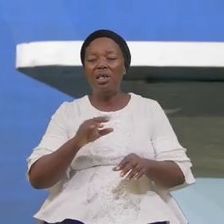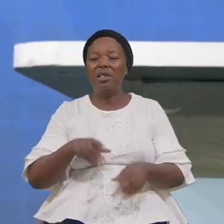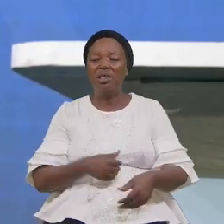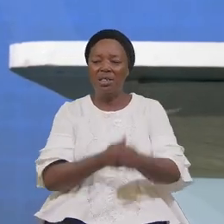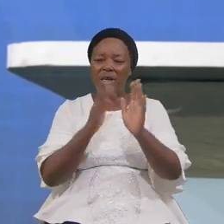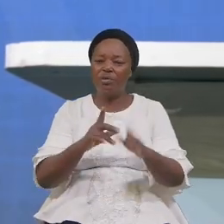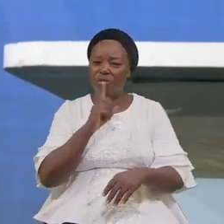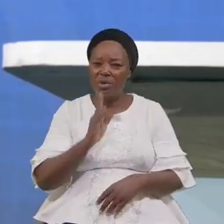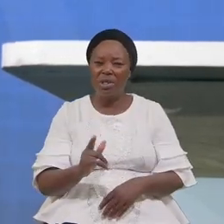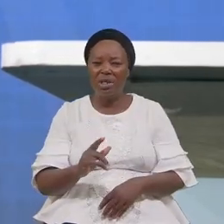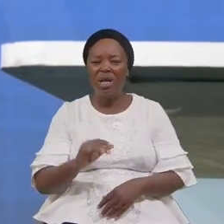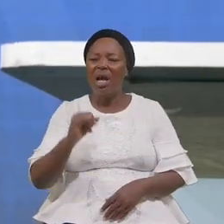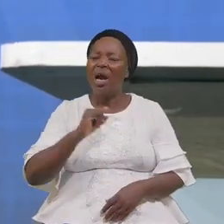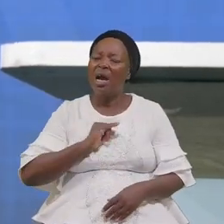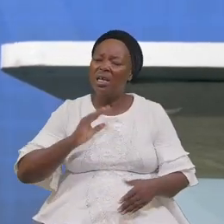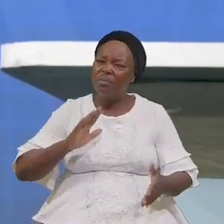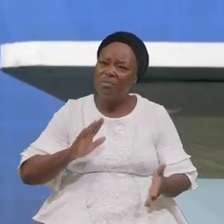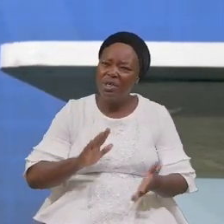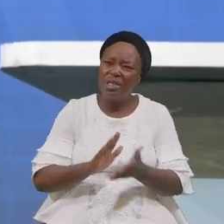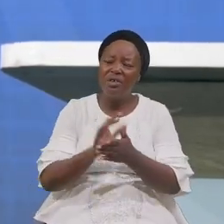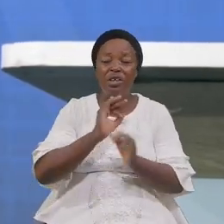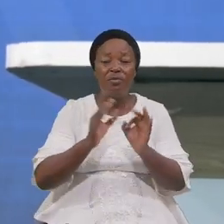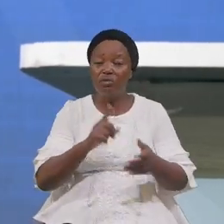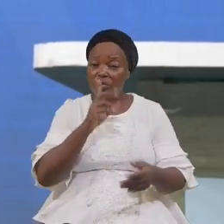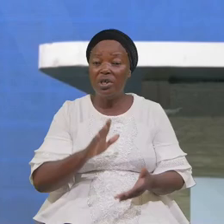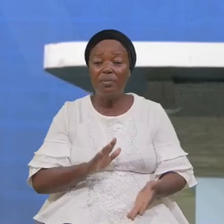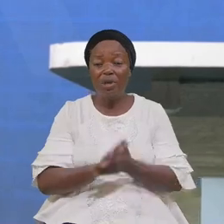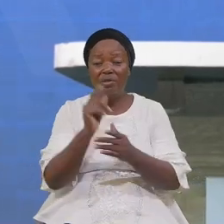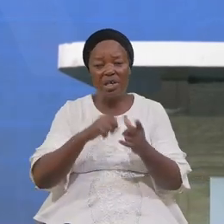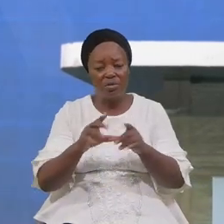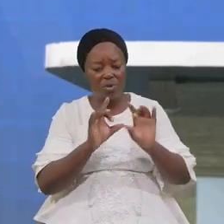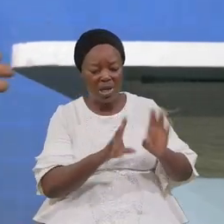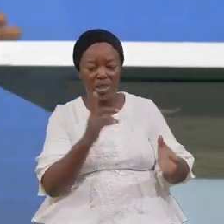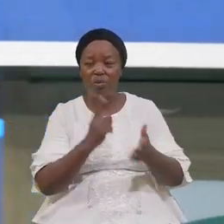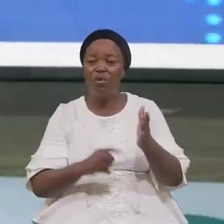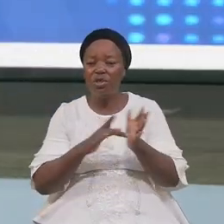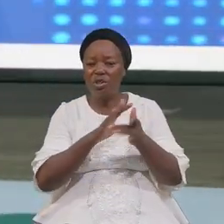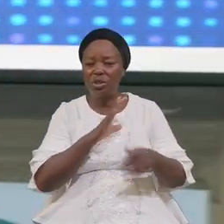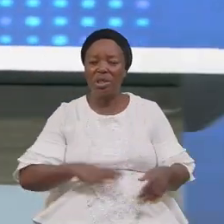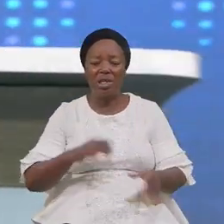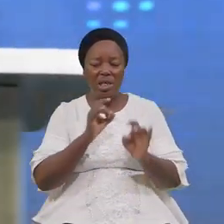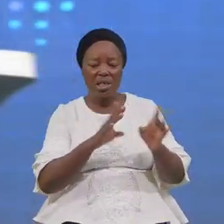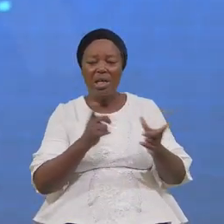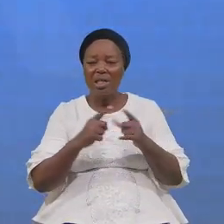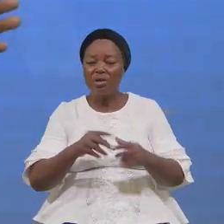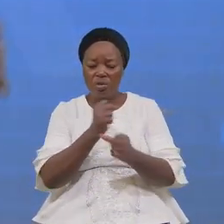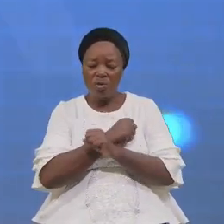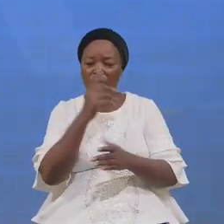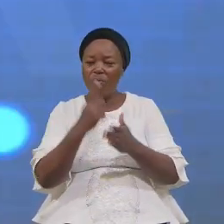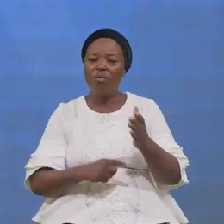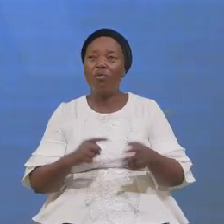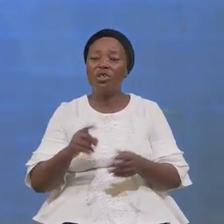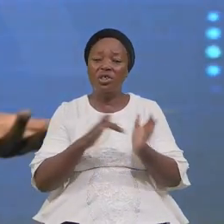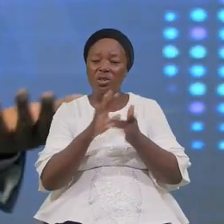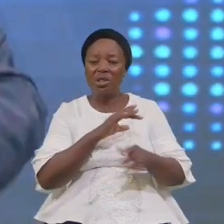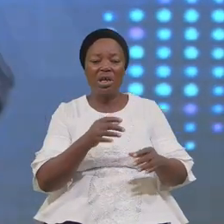believe, you hate what he hates, you love what he loves, you abide with him after you